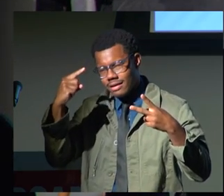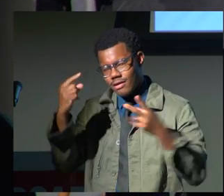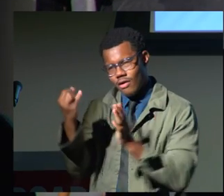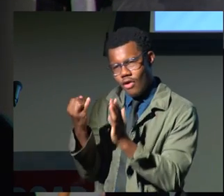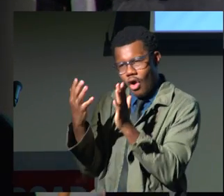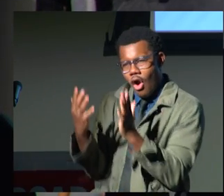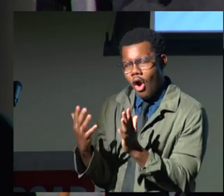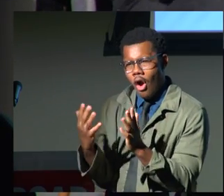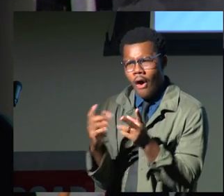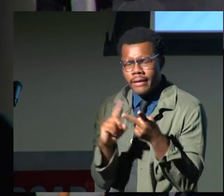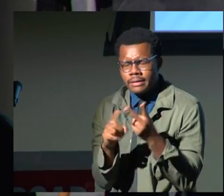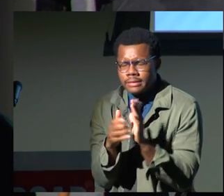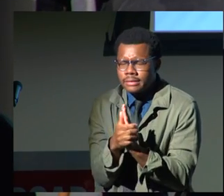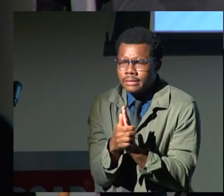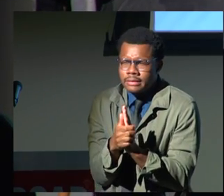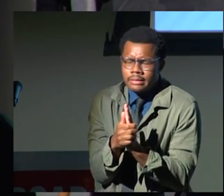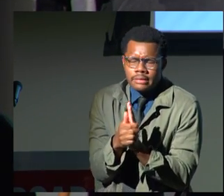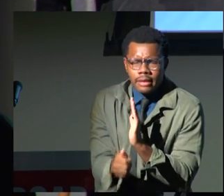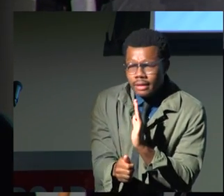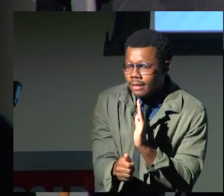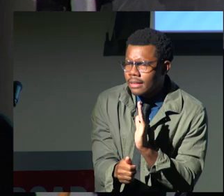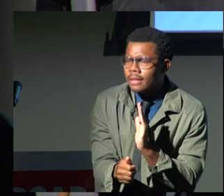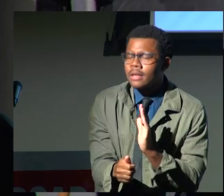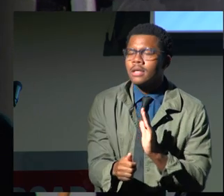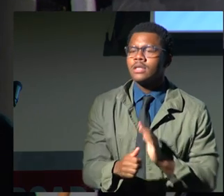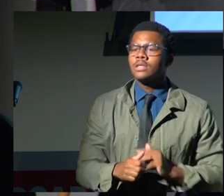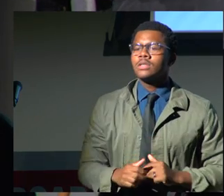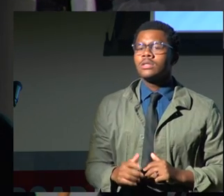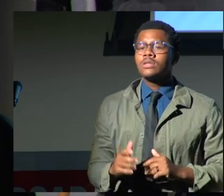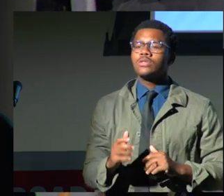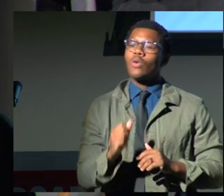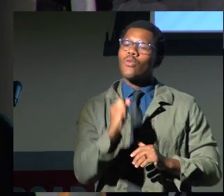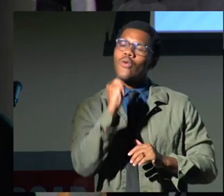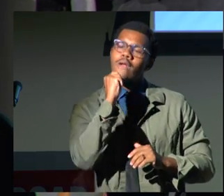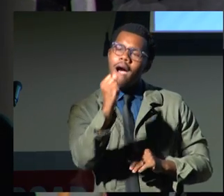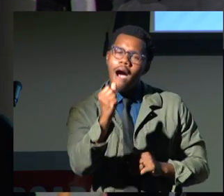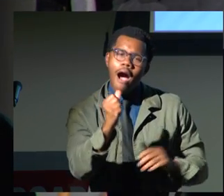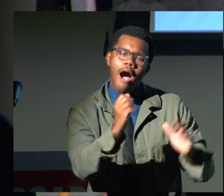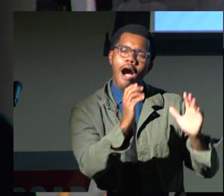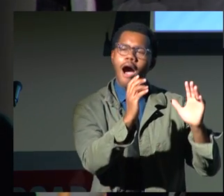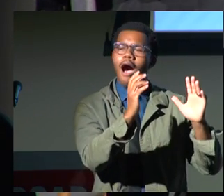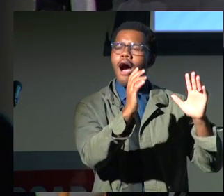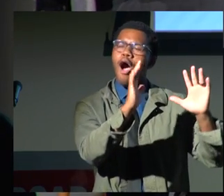he's a remarkable collage. So I say artists in particular. More than movements.